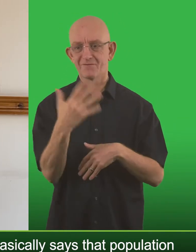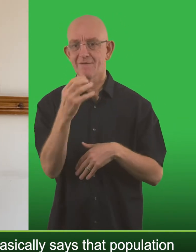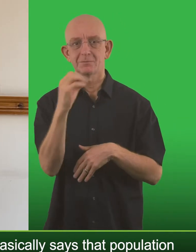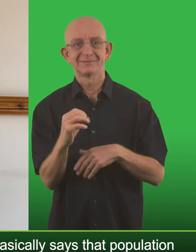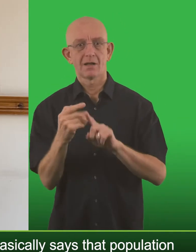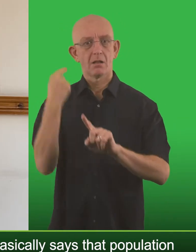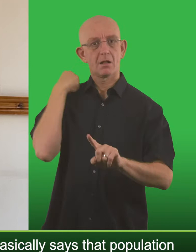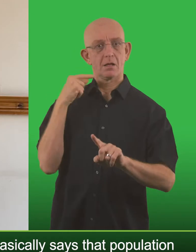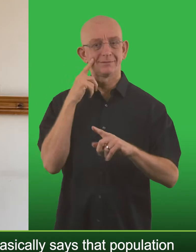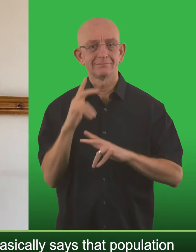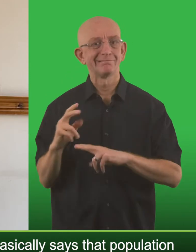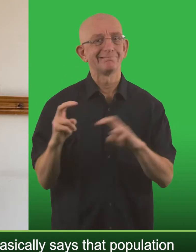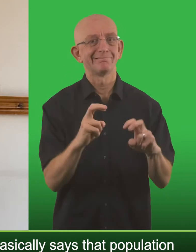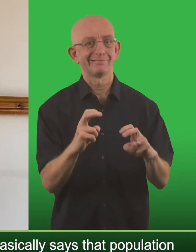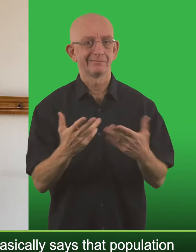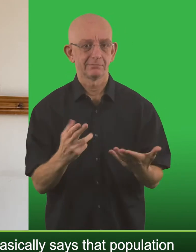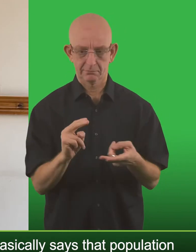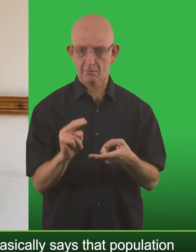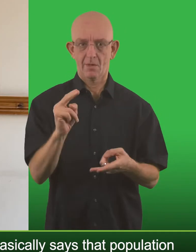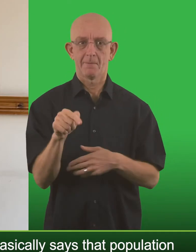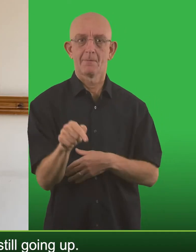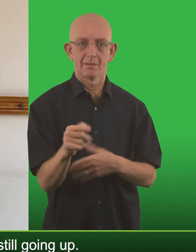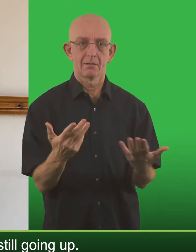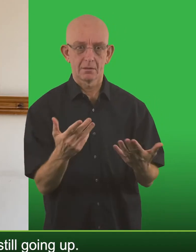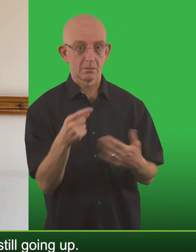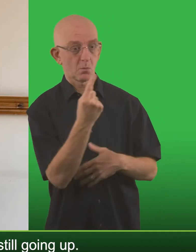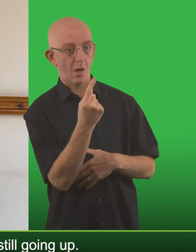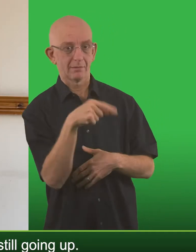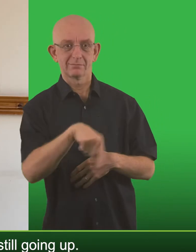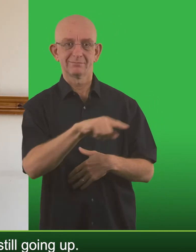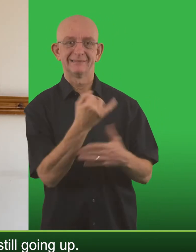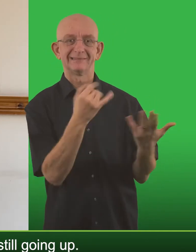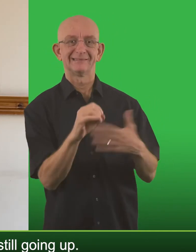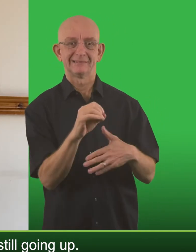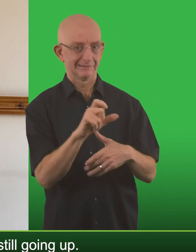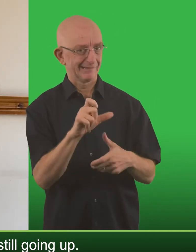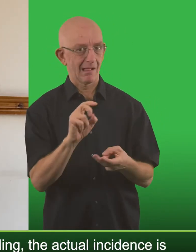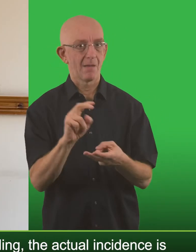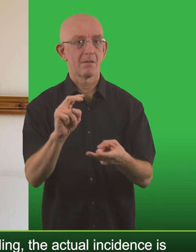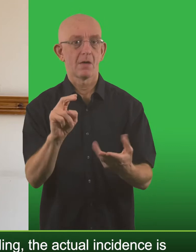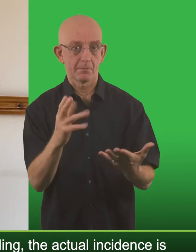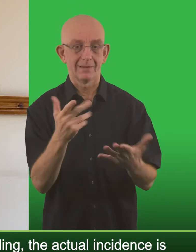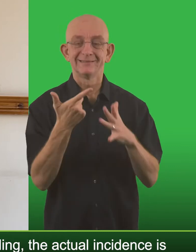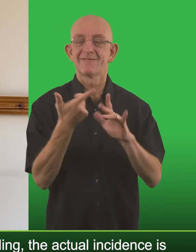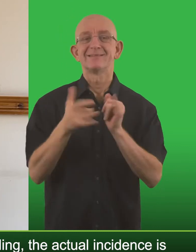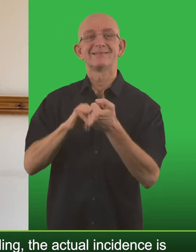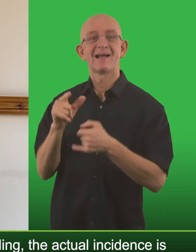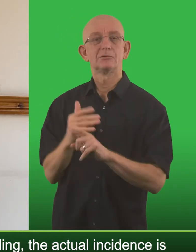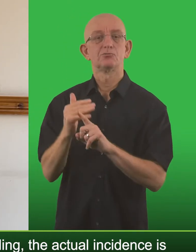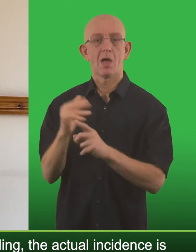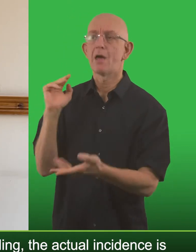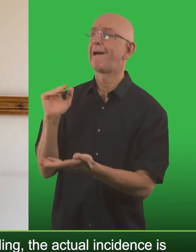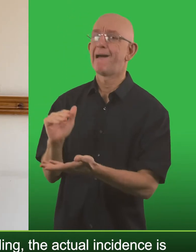1.7%. It was up from 1.5% last time there was a data check, about 1 in 60 people and still going up. So whilst the 7-day